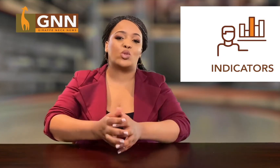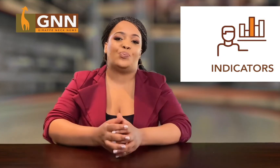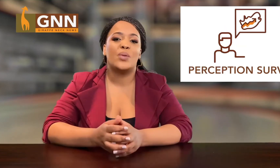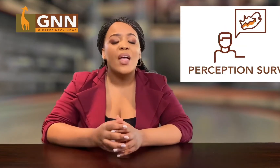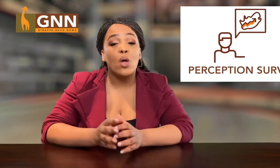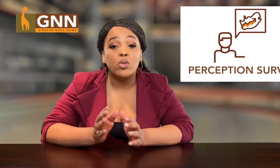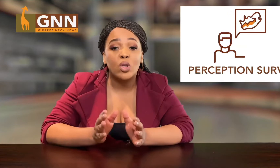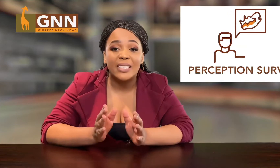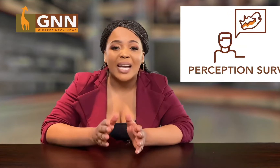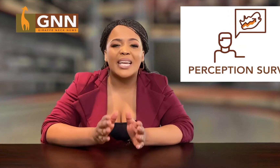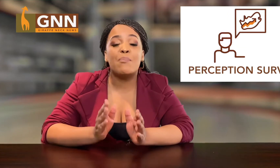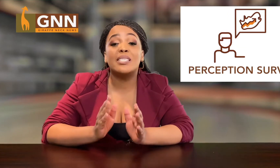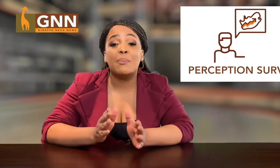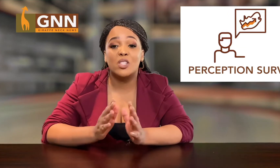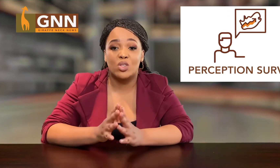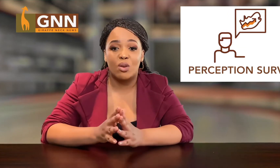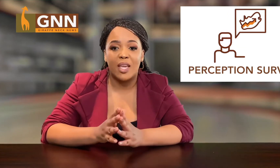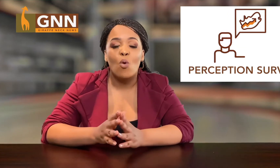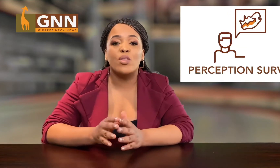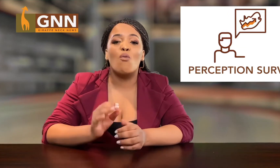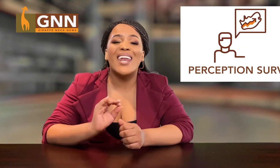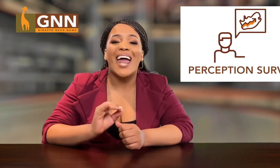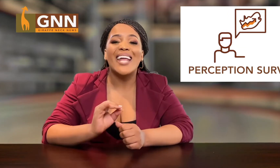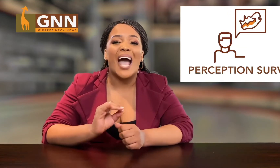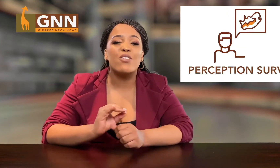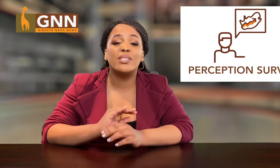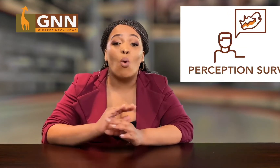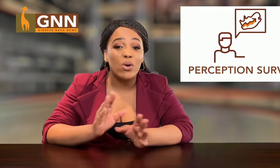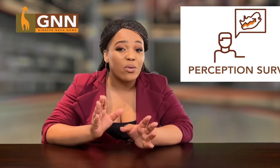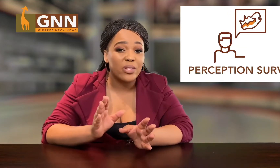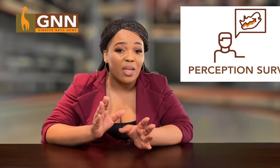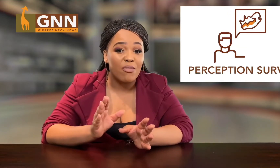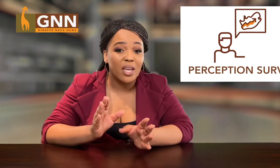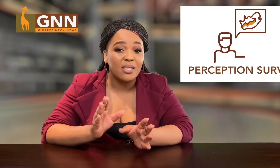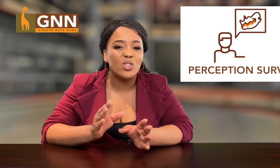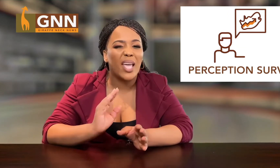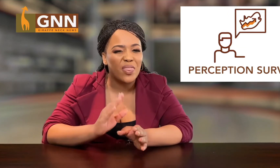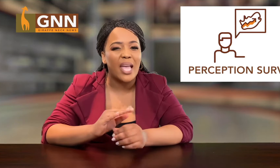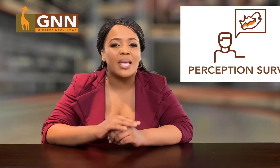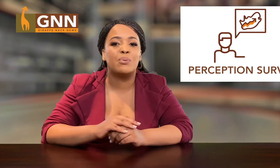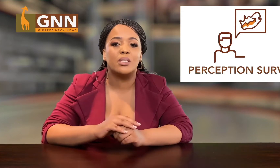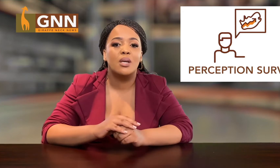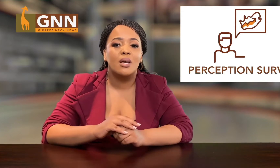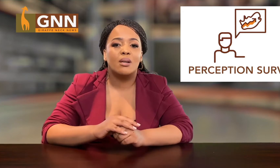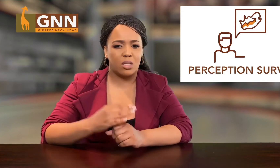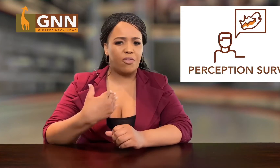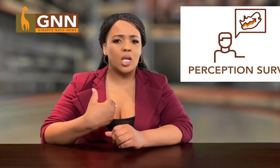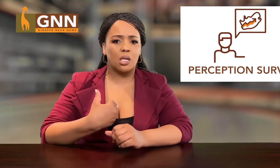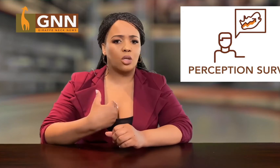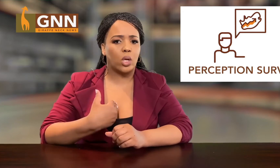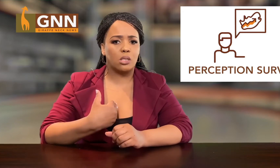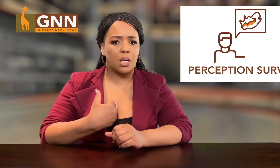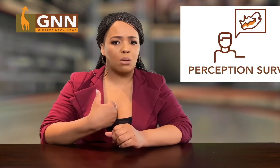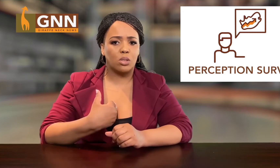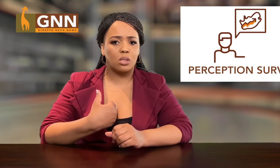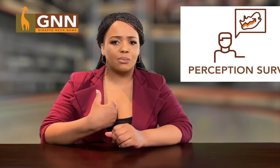moving into. They also conduct a perception survey with over 900 ordinary South Africans to get their input. because our feelings